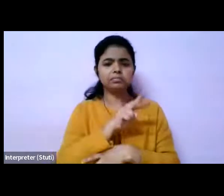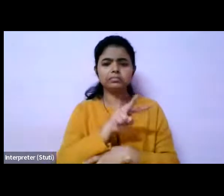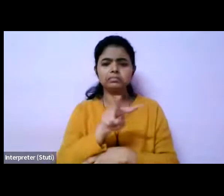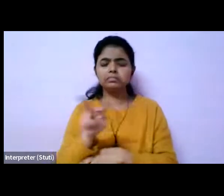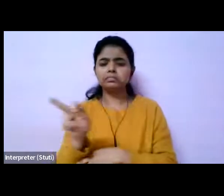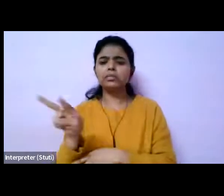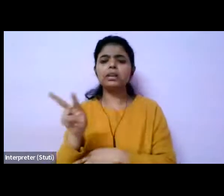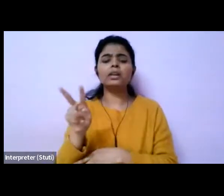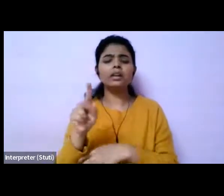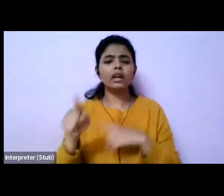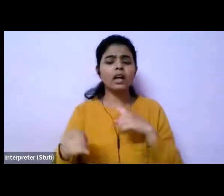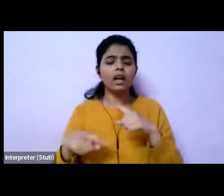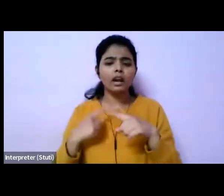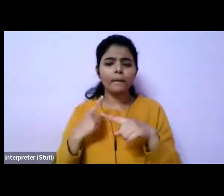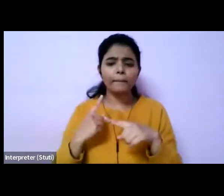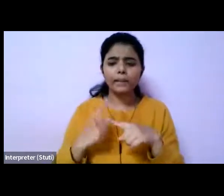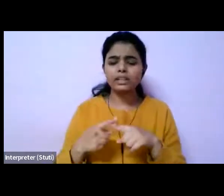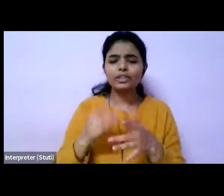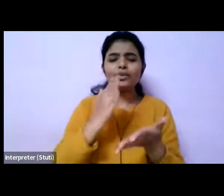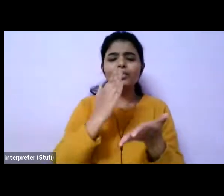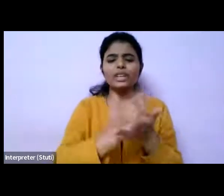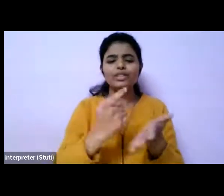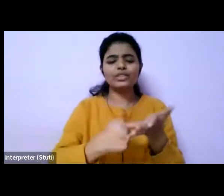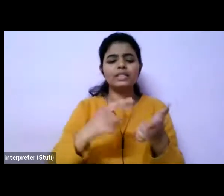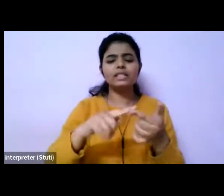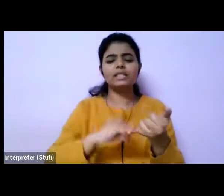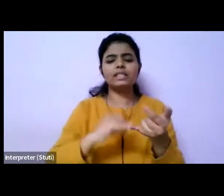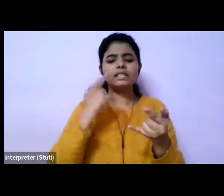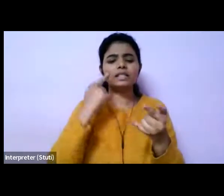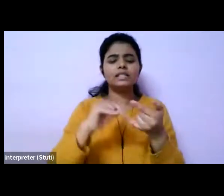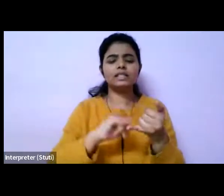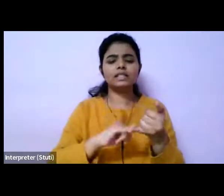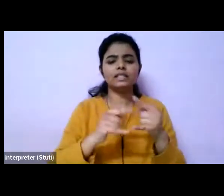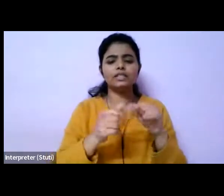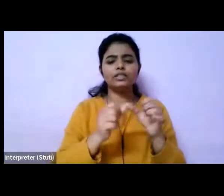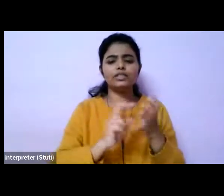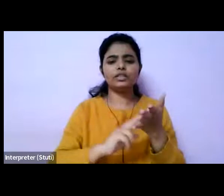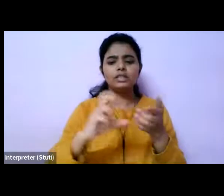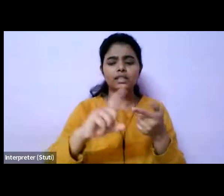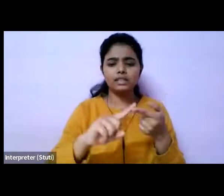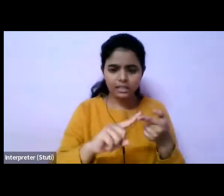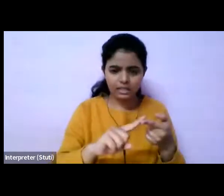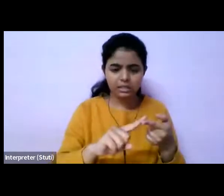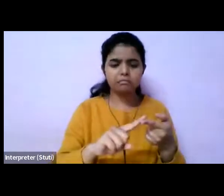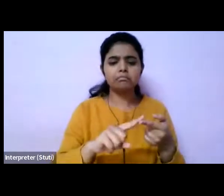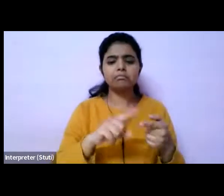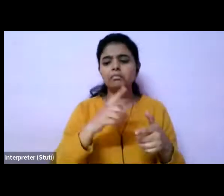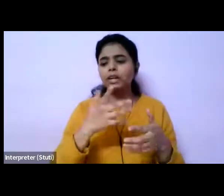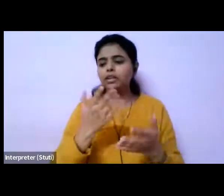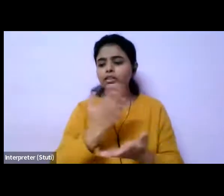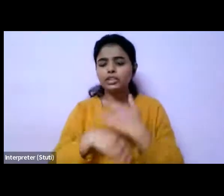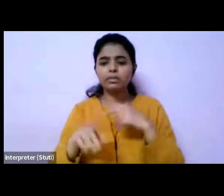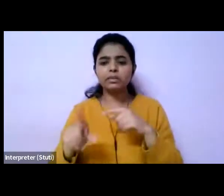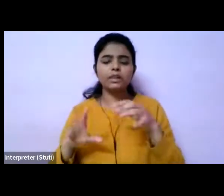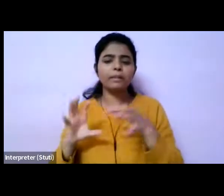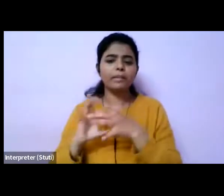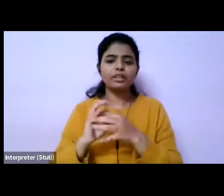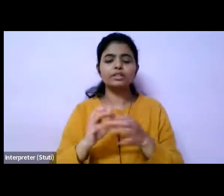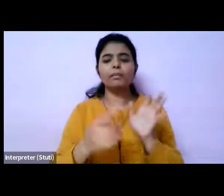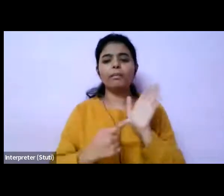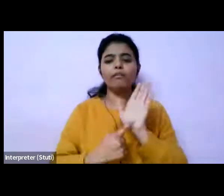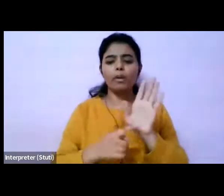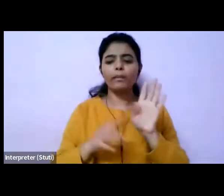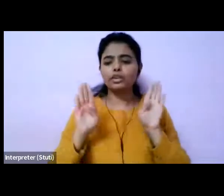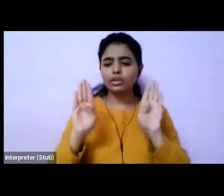also deliberately start with resistance because, while we have been talking a lot about disability and performance, I think we